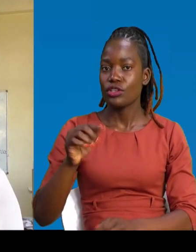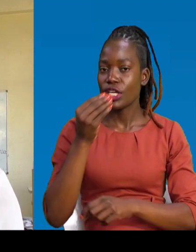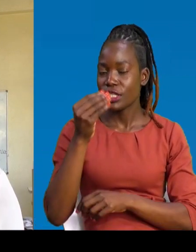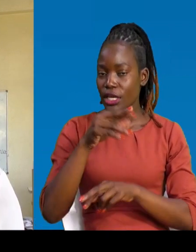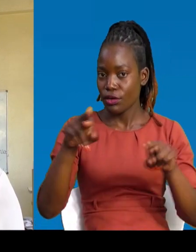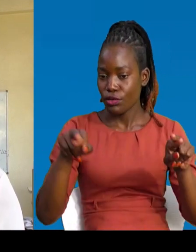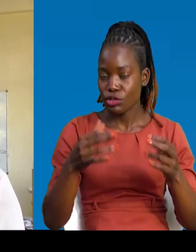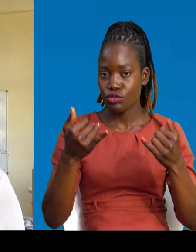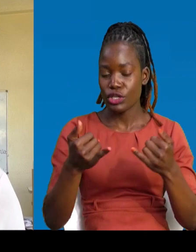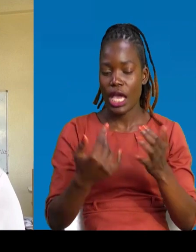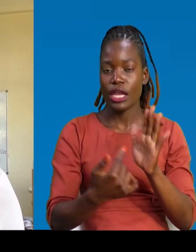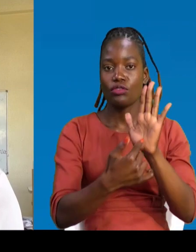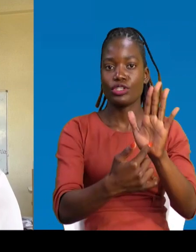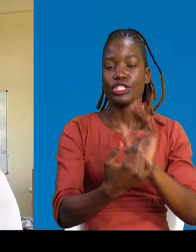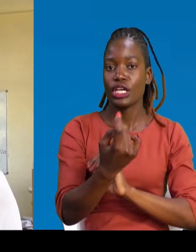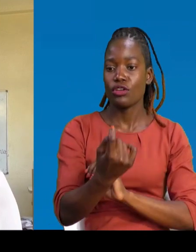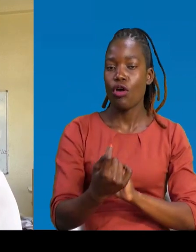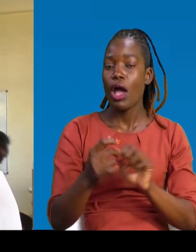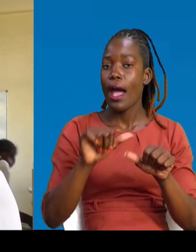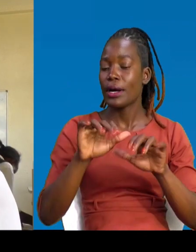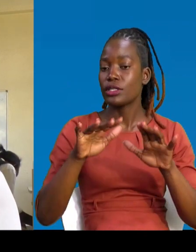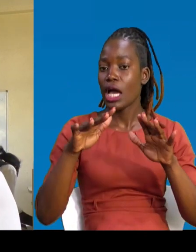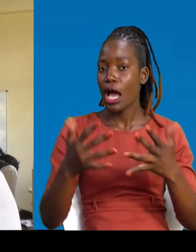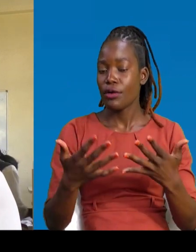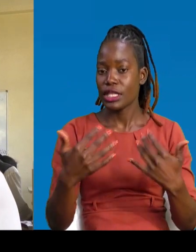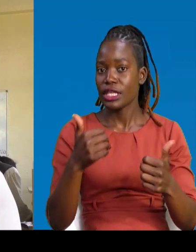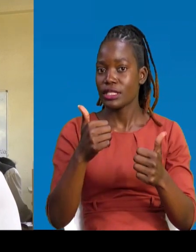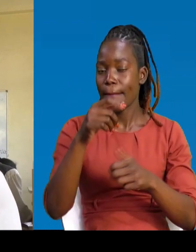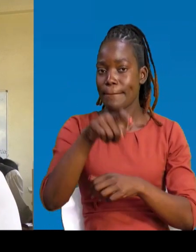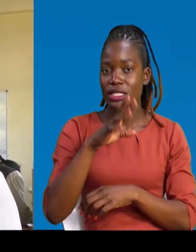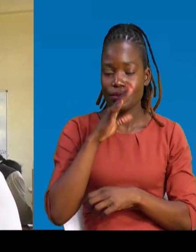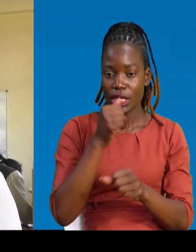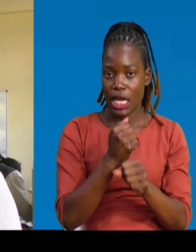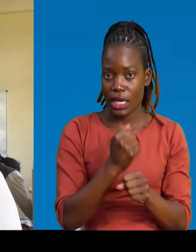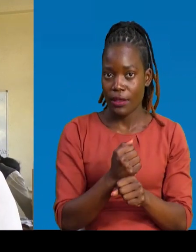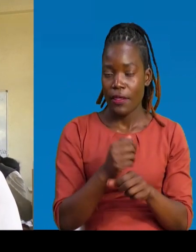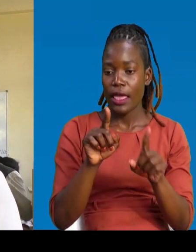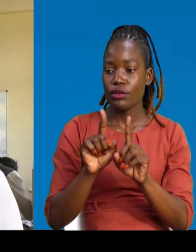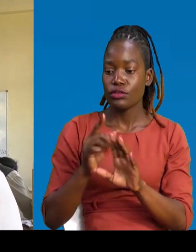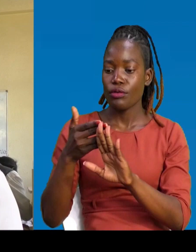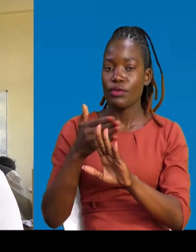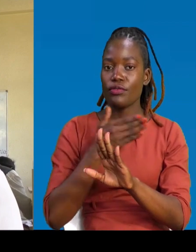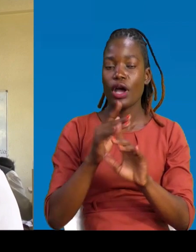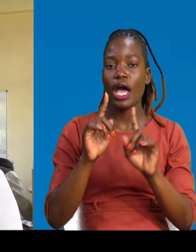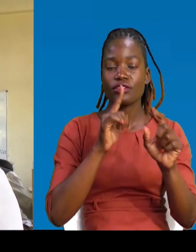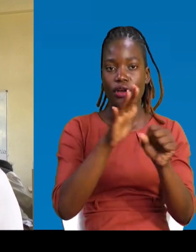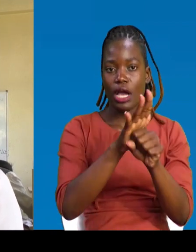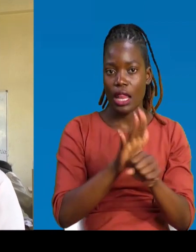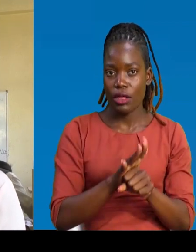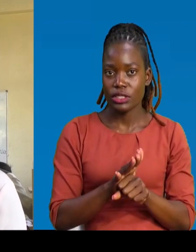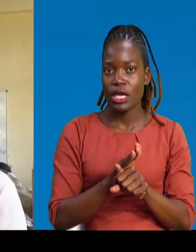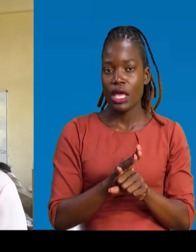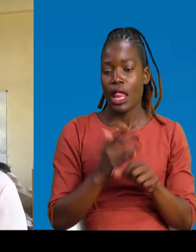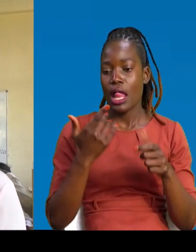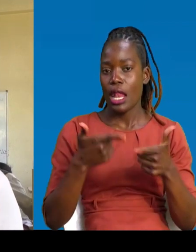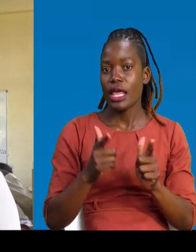small demo on how some of the things are supposed to be done. And before I talk too much, at least let